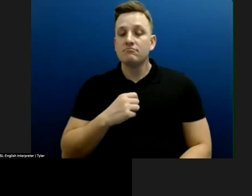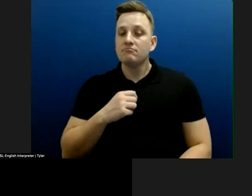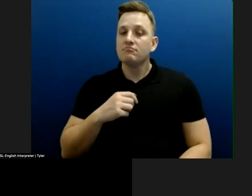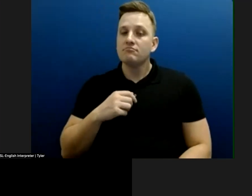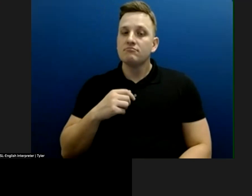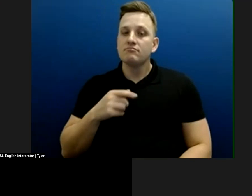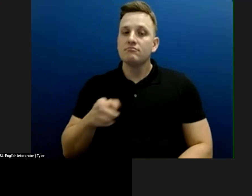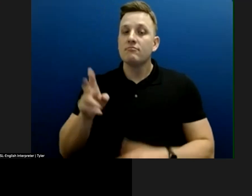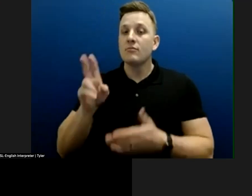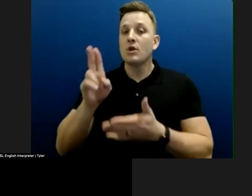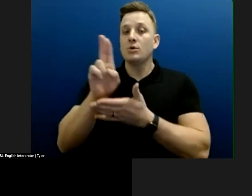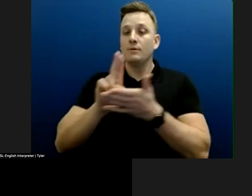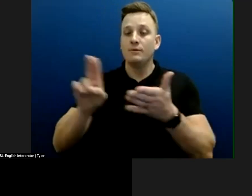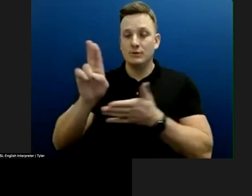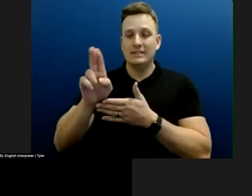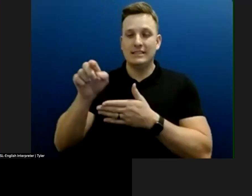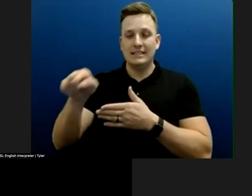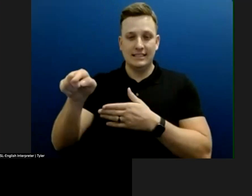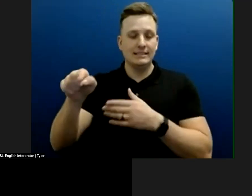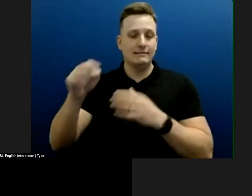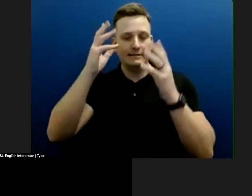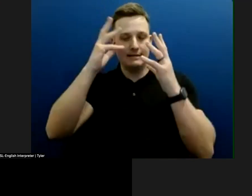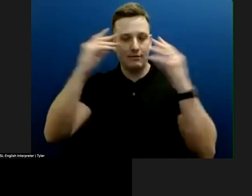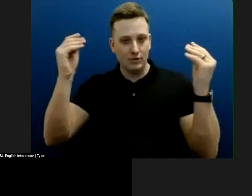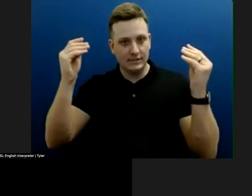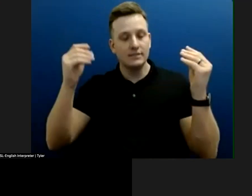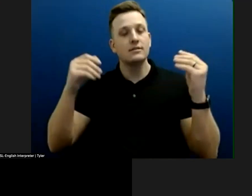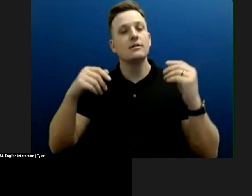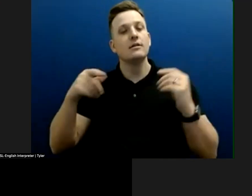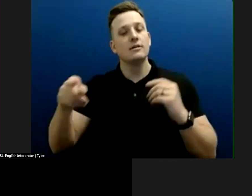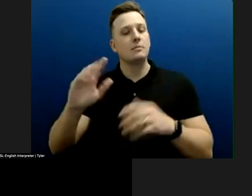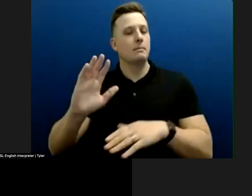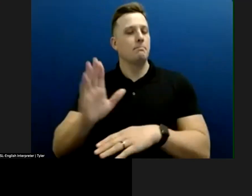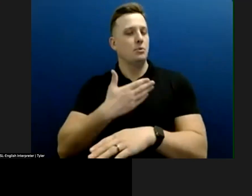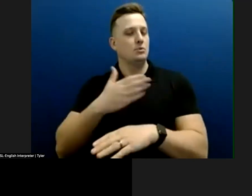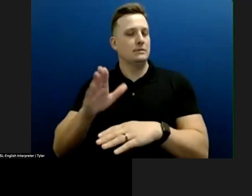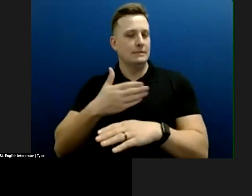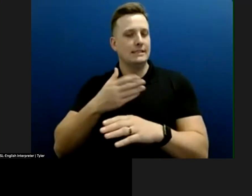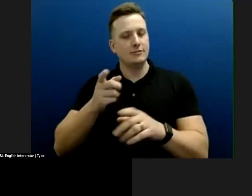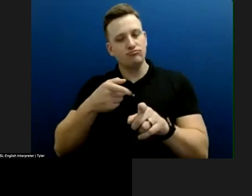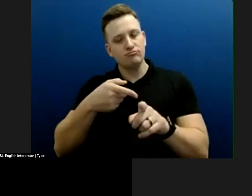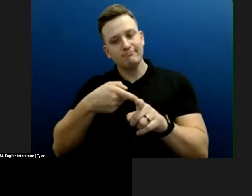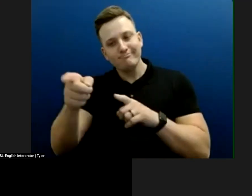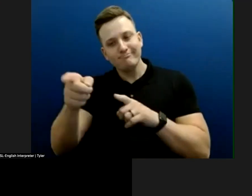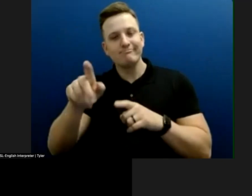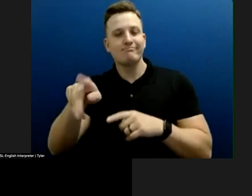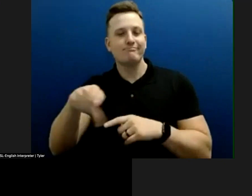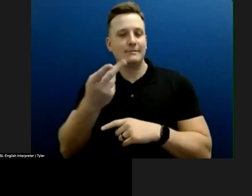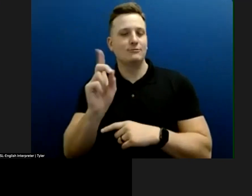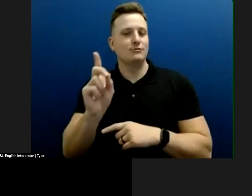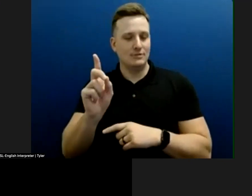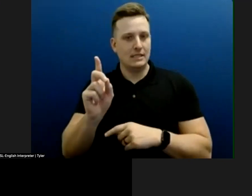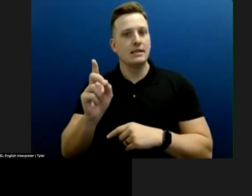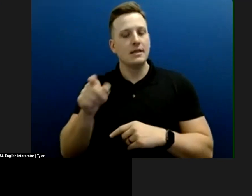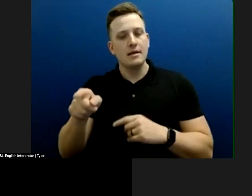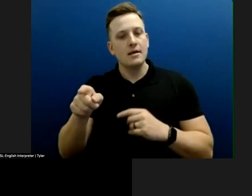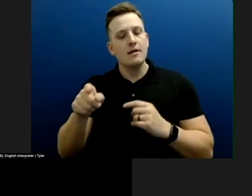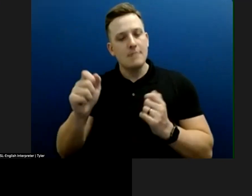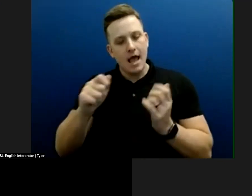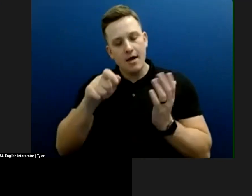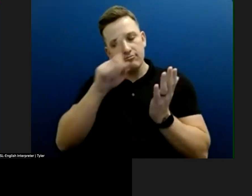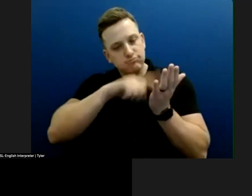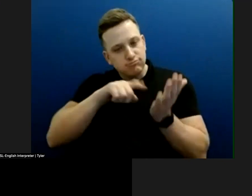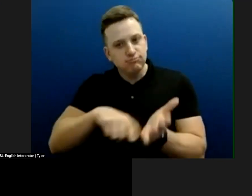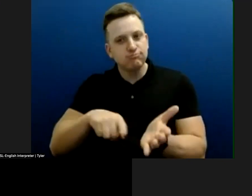the university in the Netherlands who are doing musical theses at the moment, but there is also some interesting